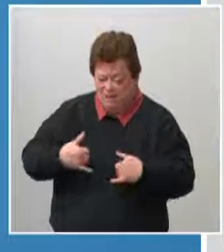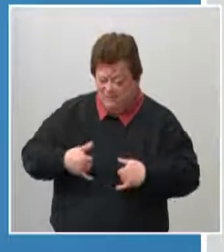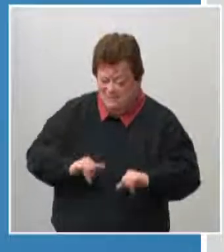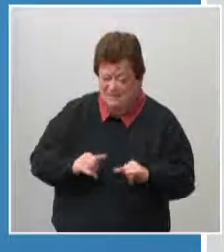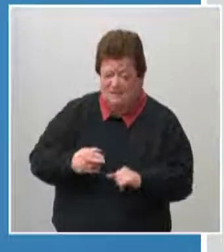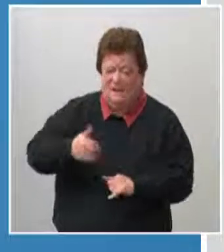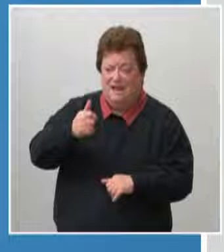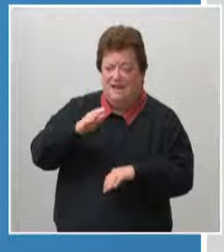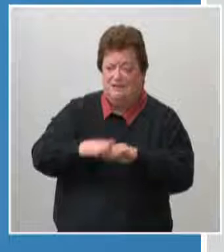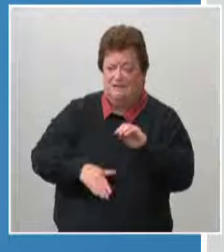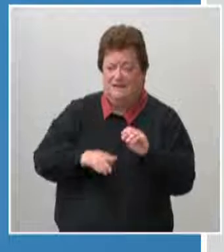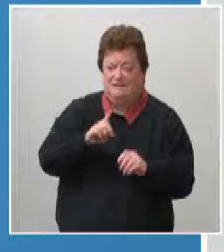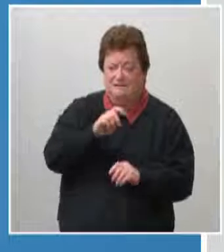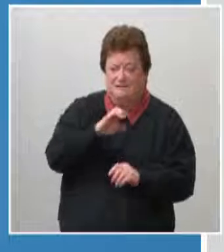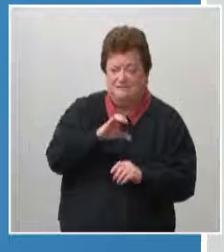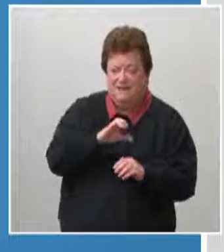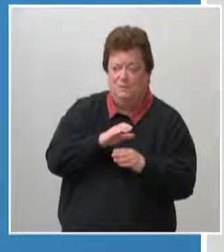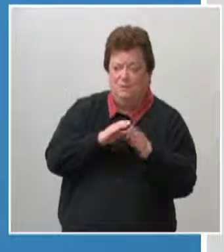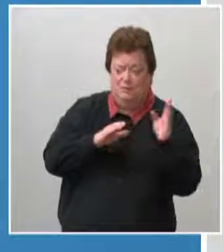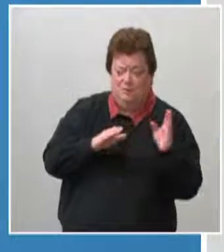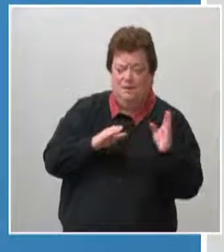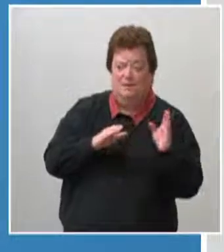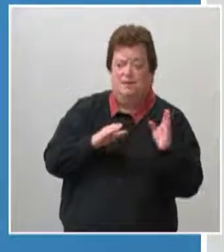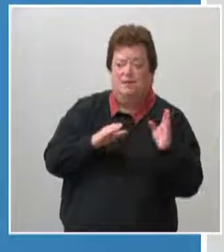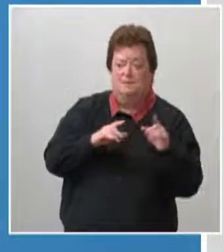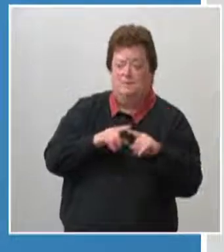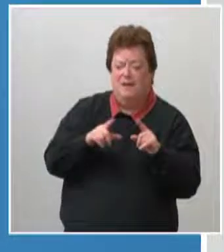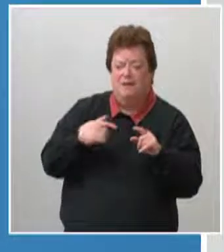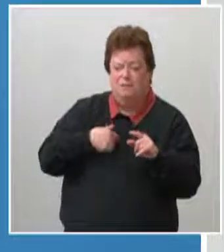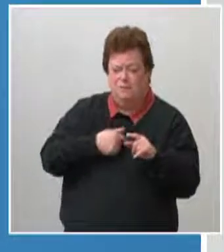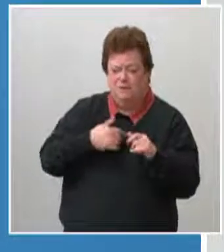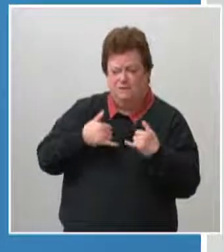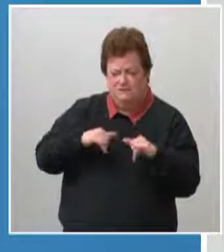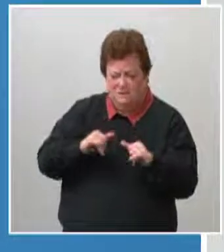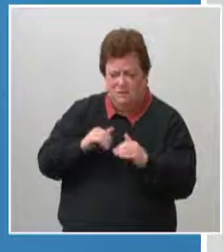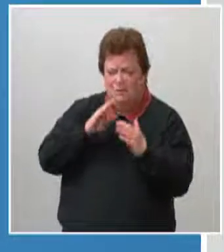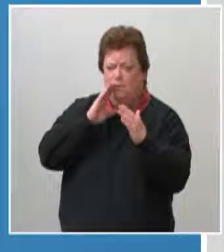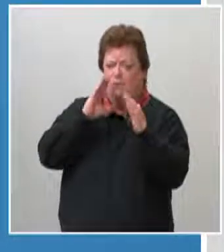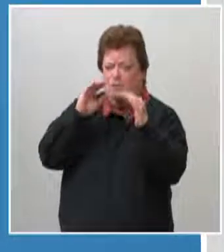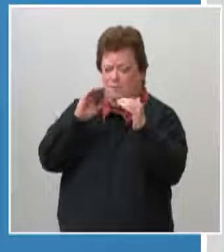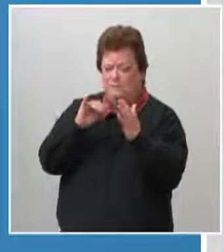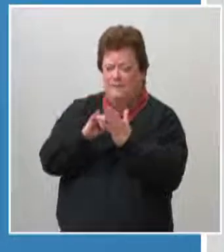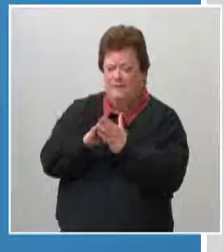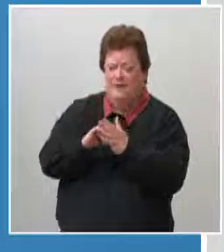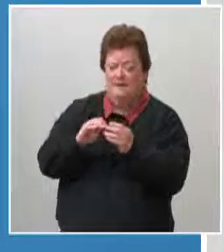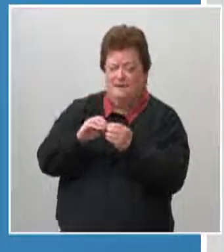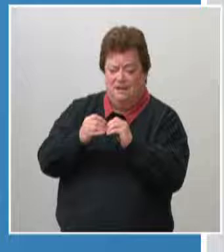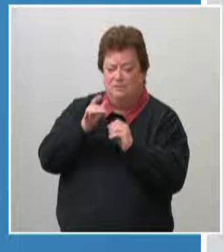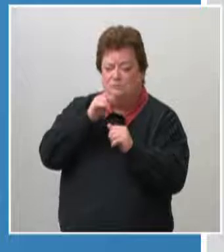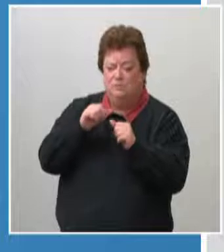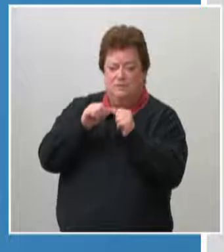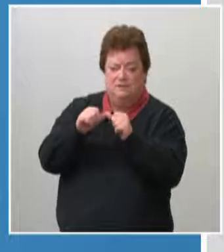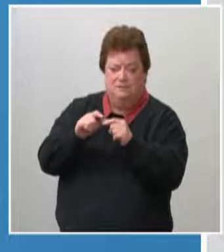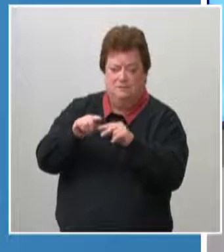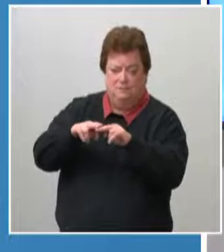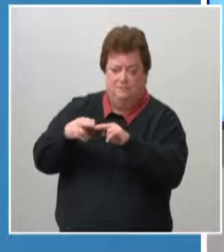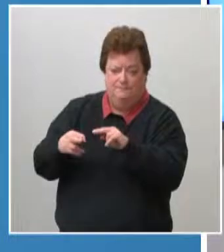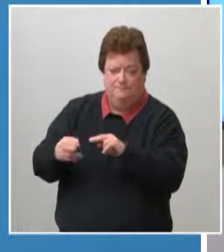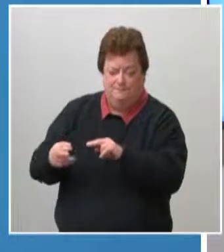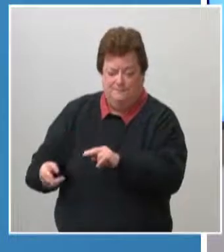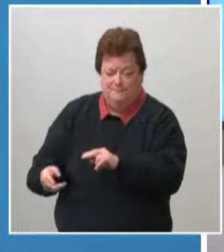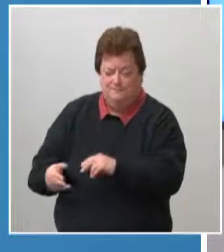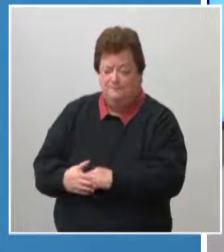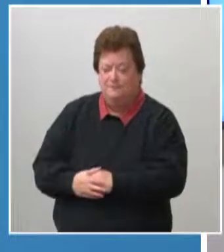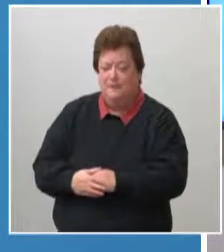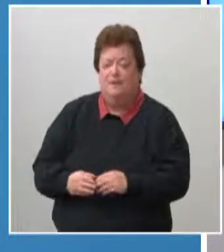in December before cases started increasing, but we are hopeful this downward trend will continue. More